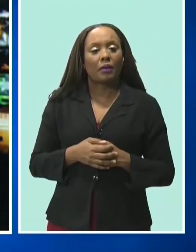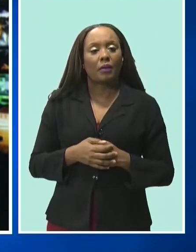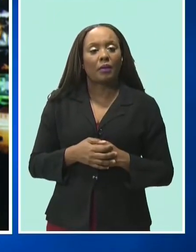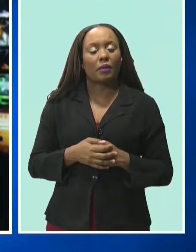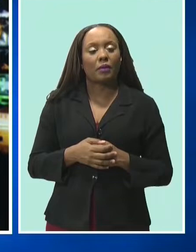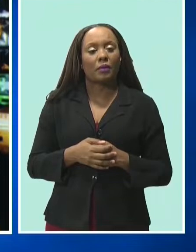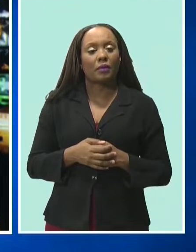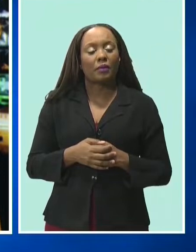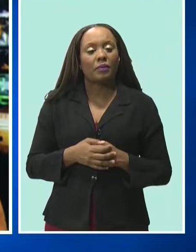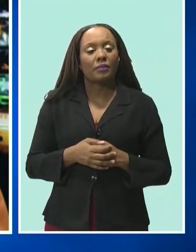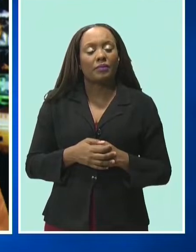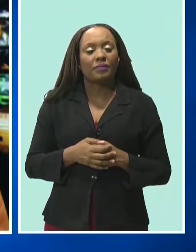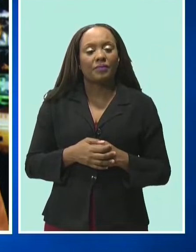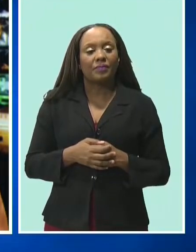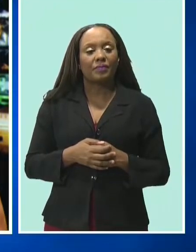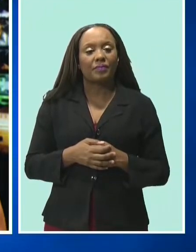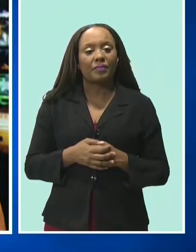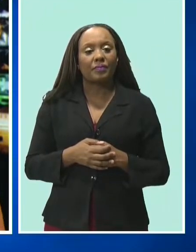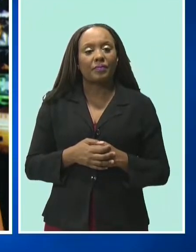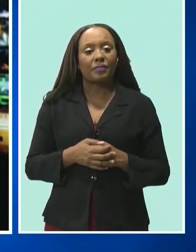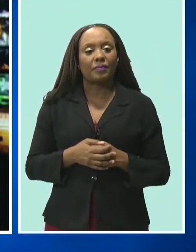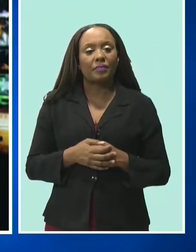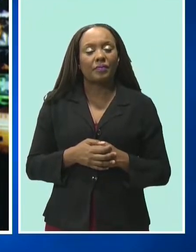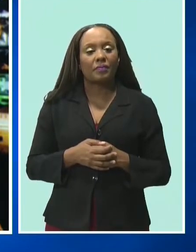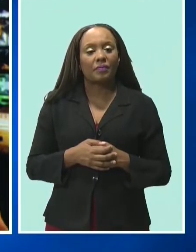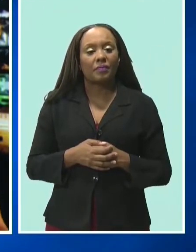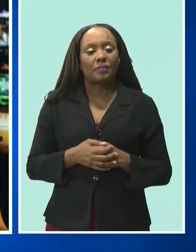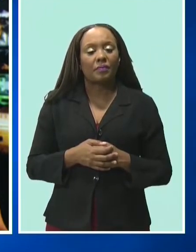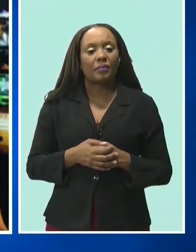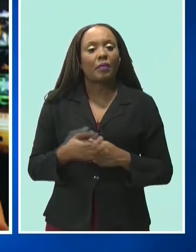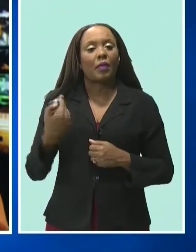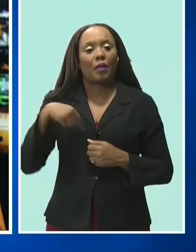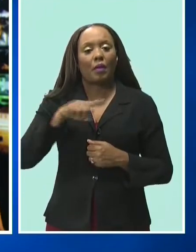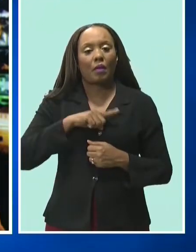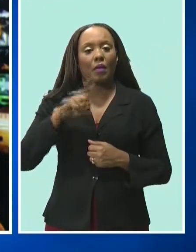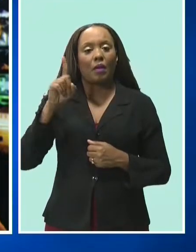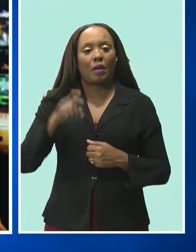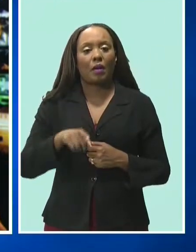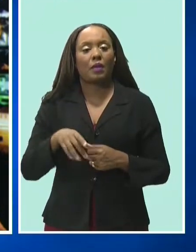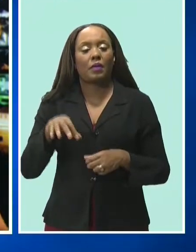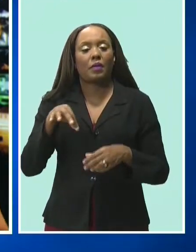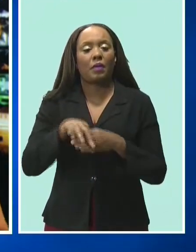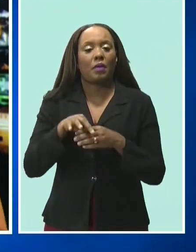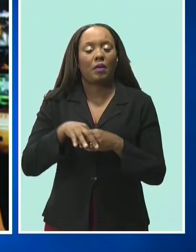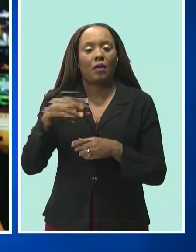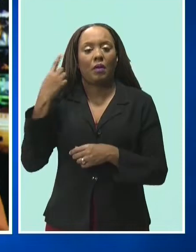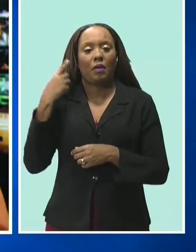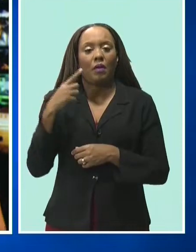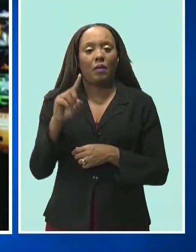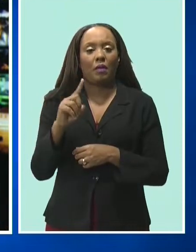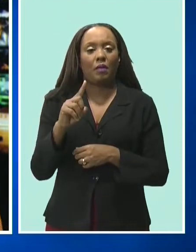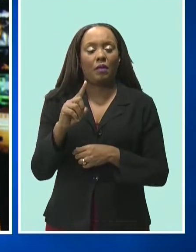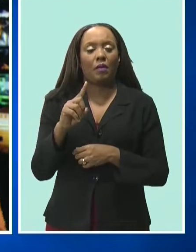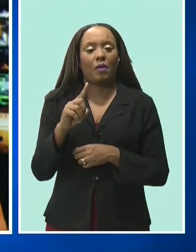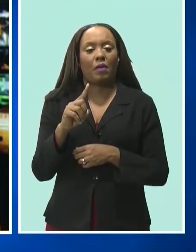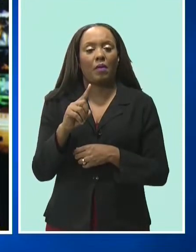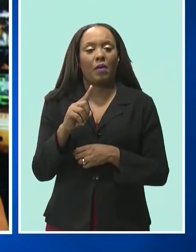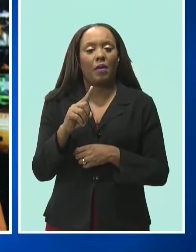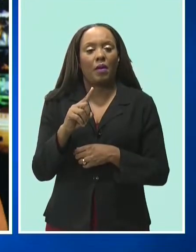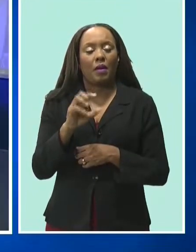in relation to the election of the Secretary General of the Organization of American States. A